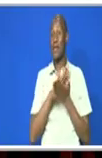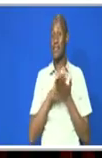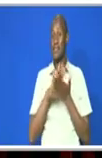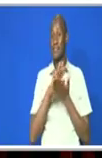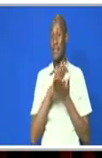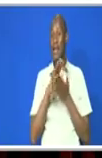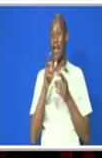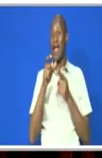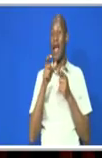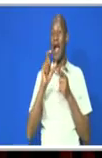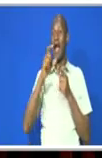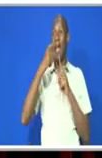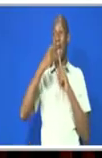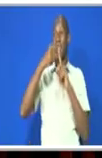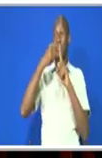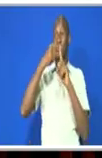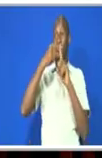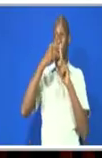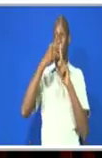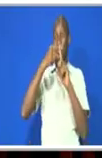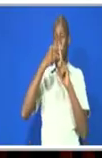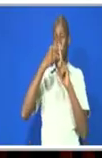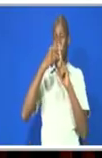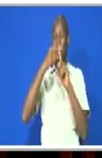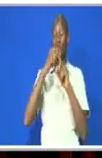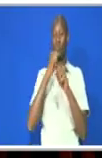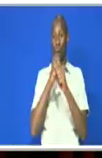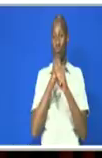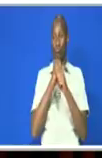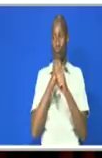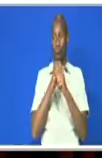addition facts to do